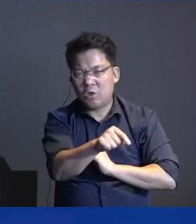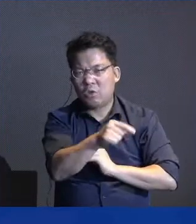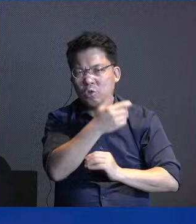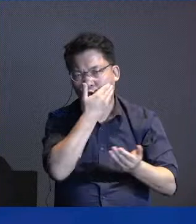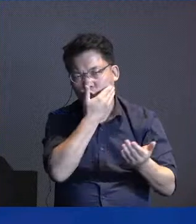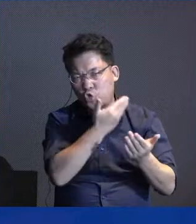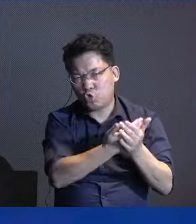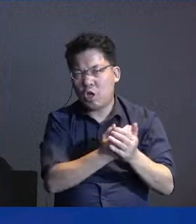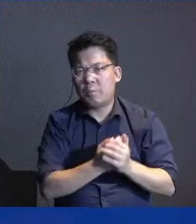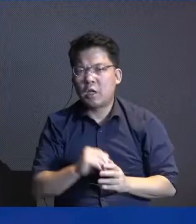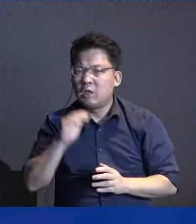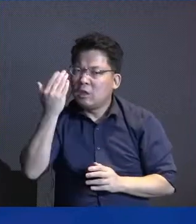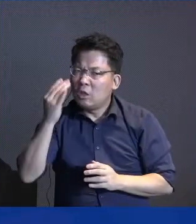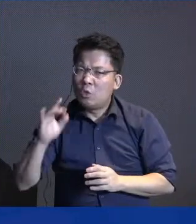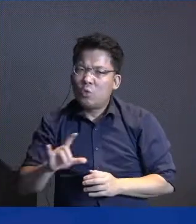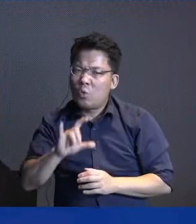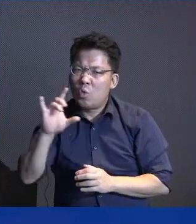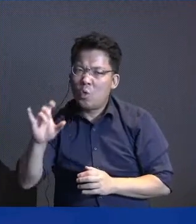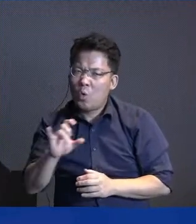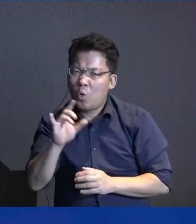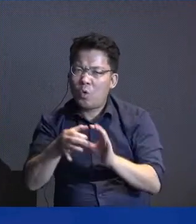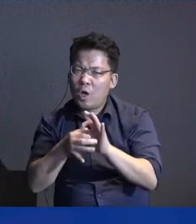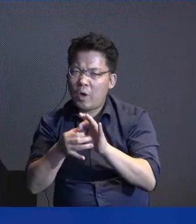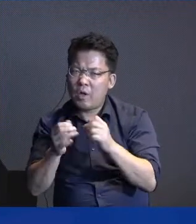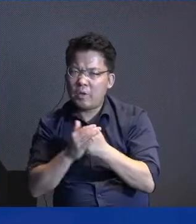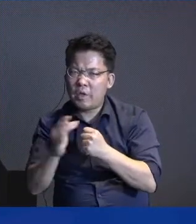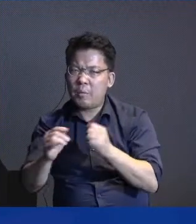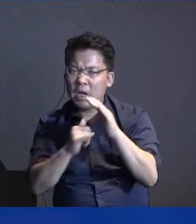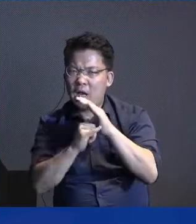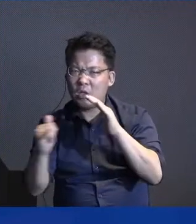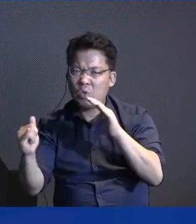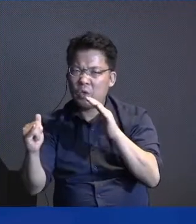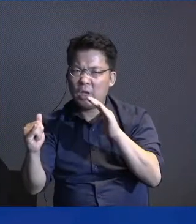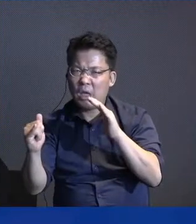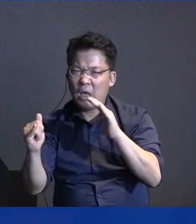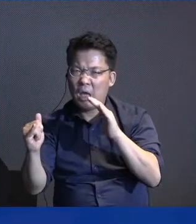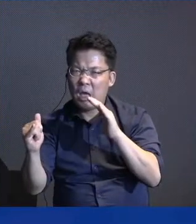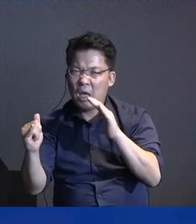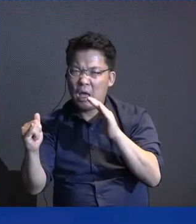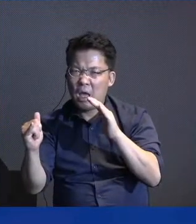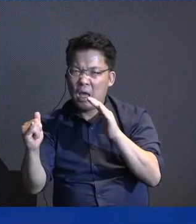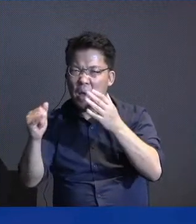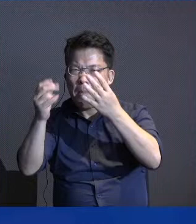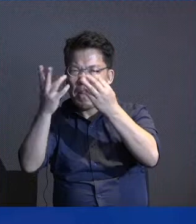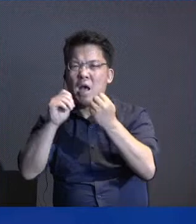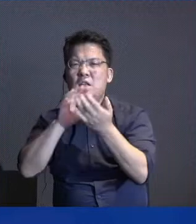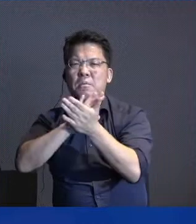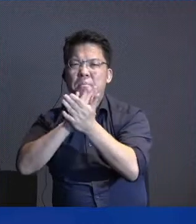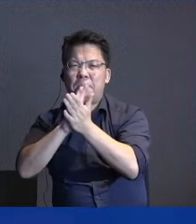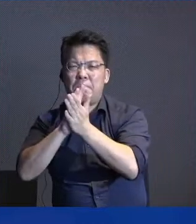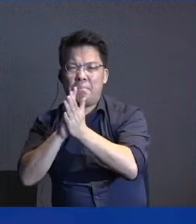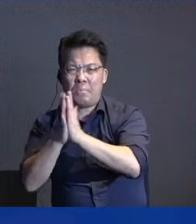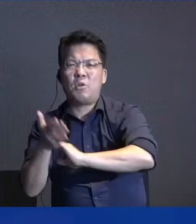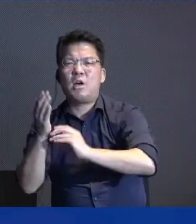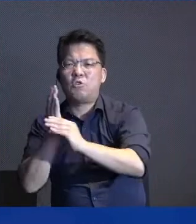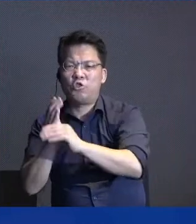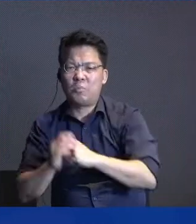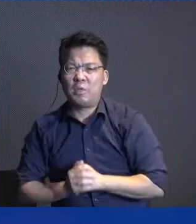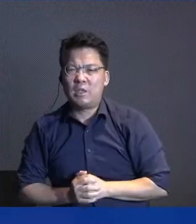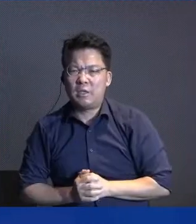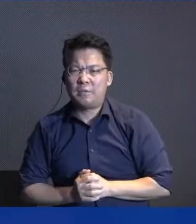change in family dynamics, change in family structures. Nuclear families kind of tend to become more